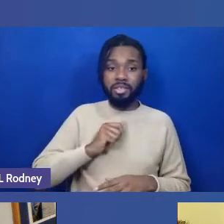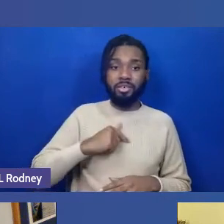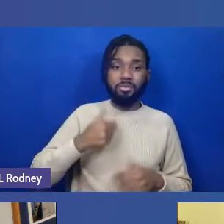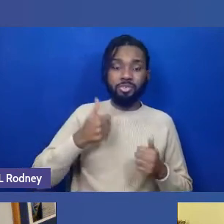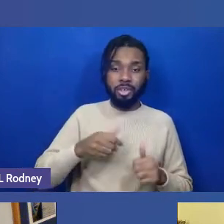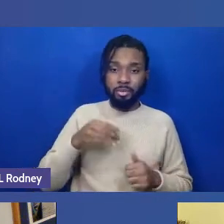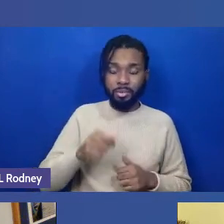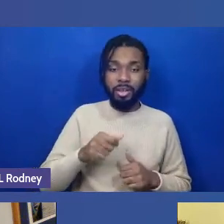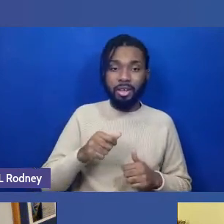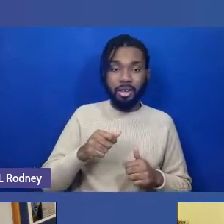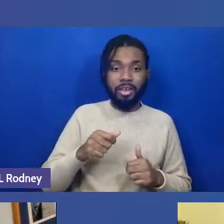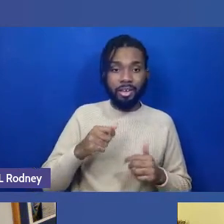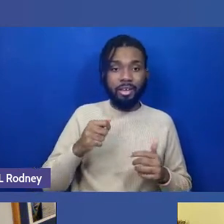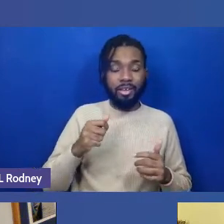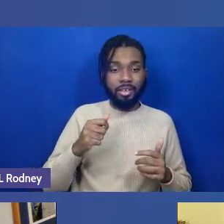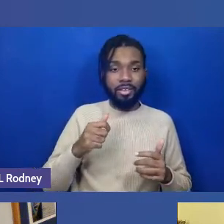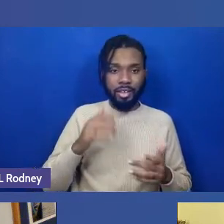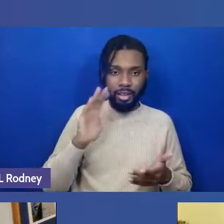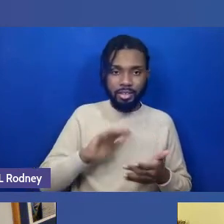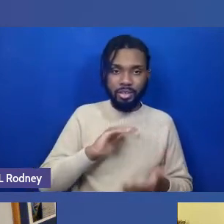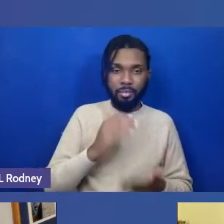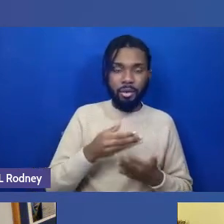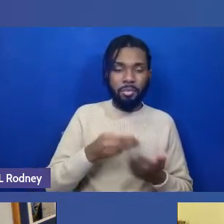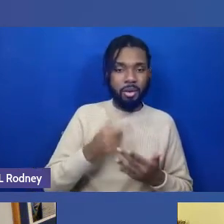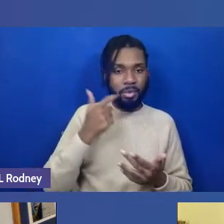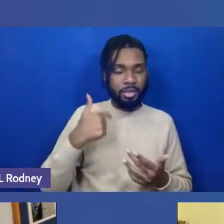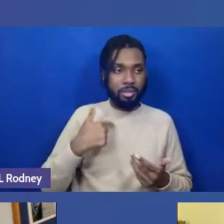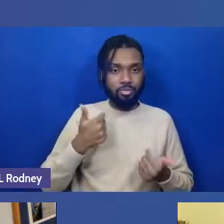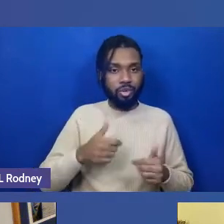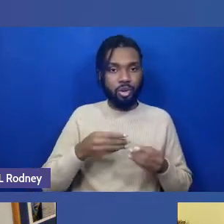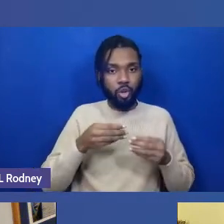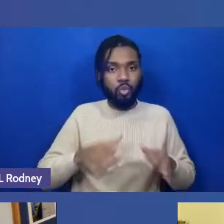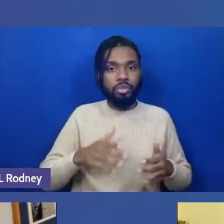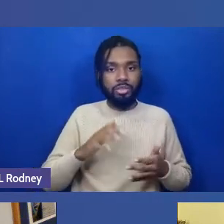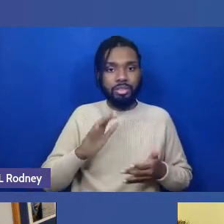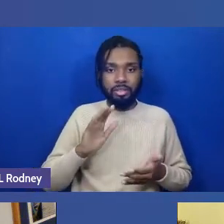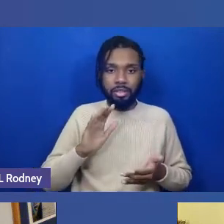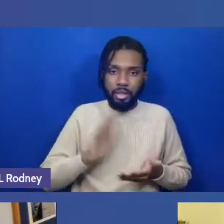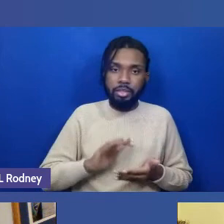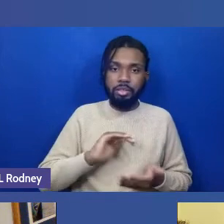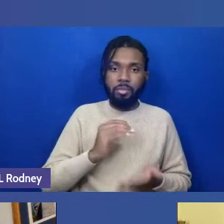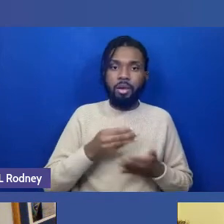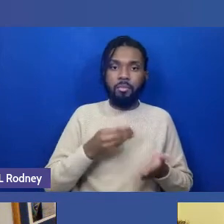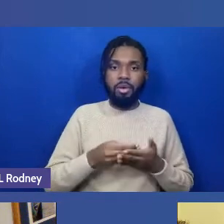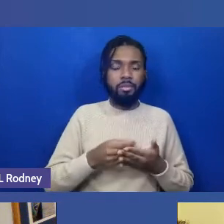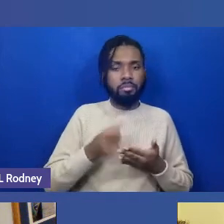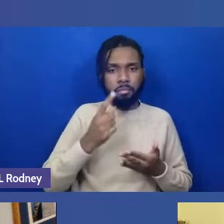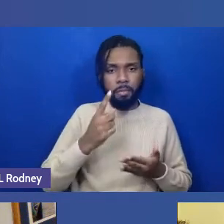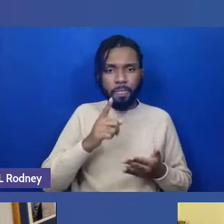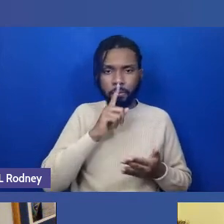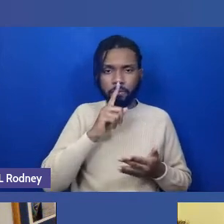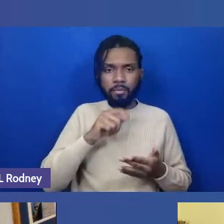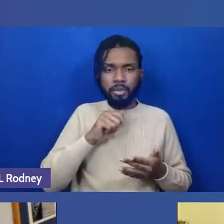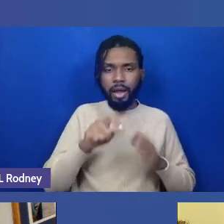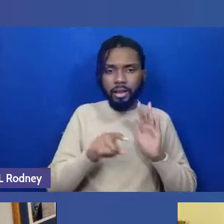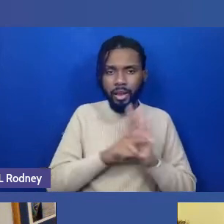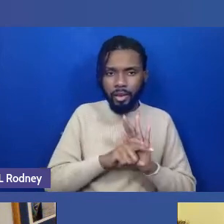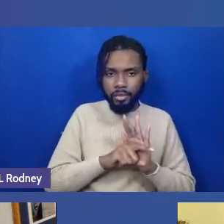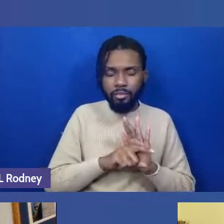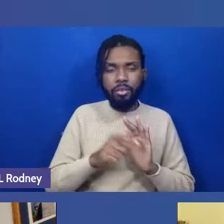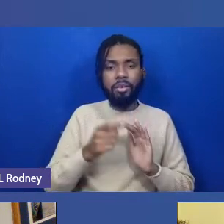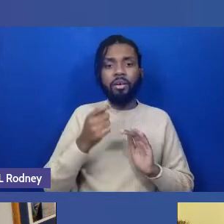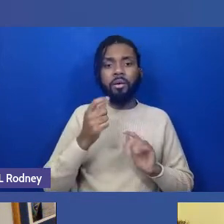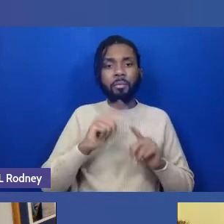I'm trying to lose the least amount of money. I mean, and I don't say that negatively. We do revenue negative